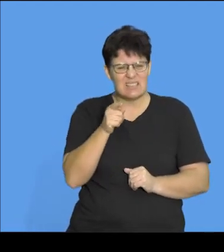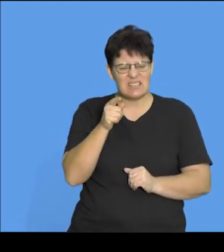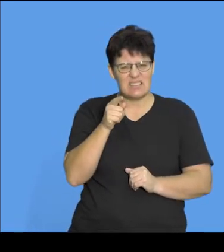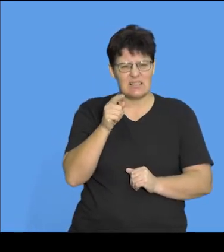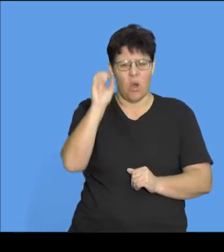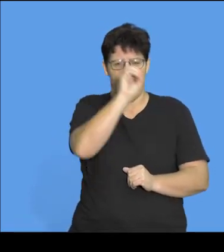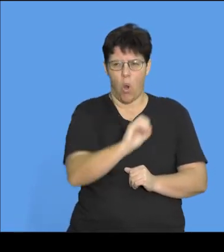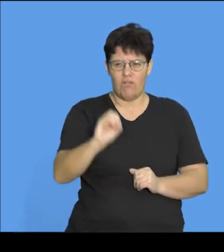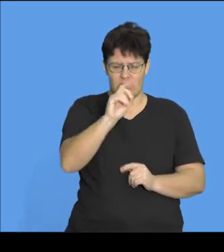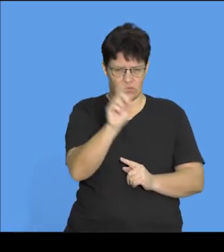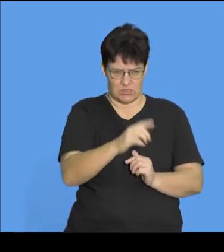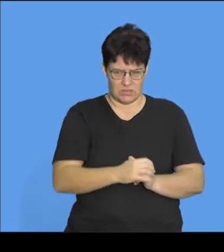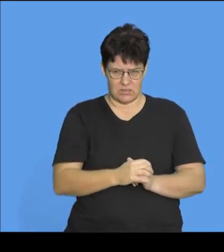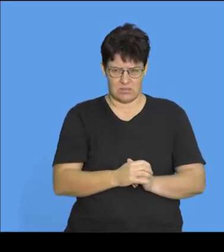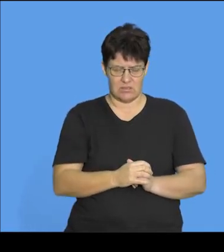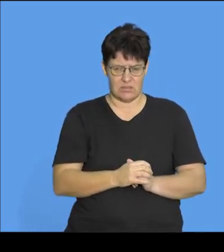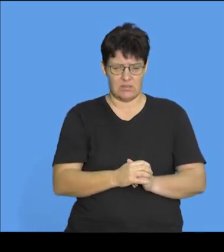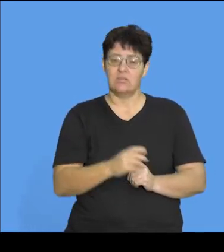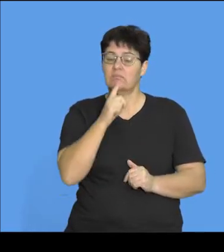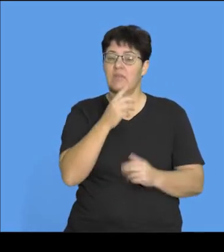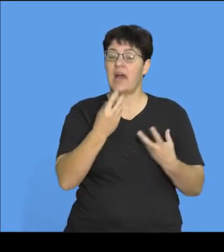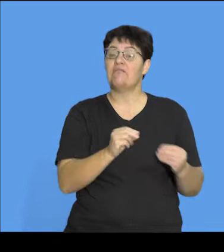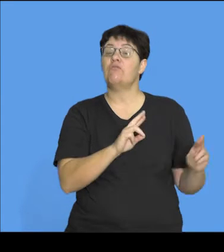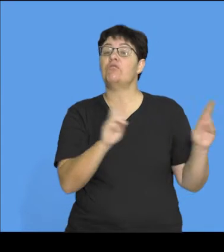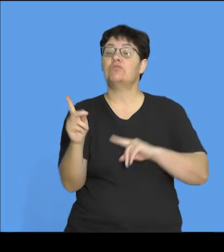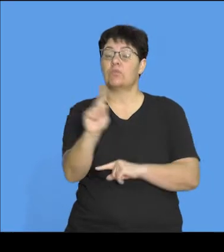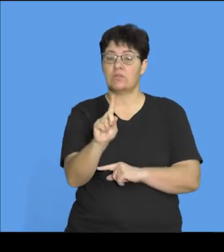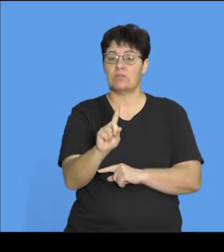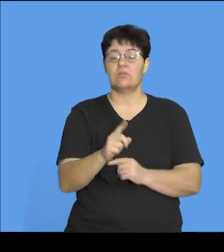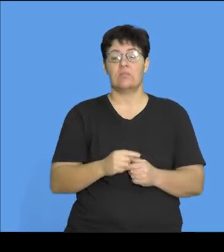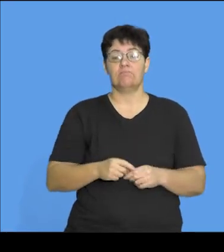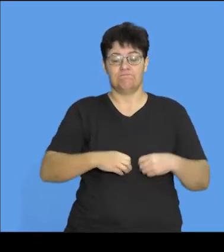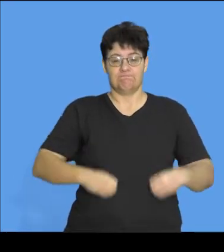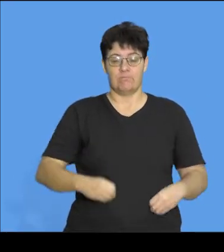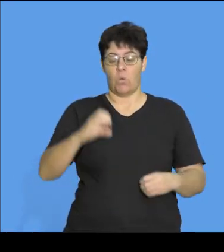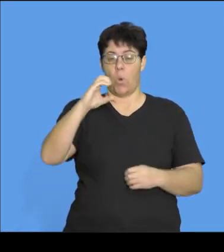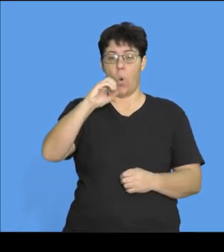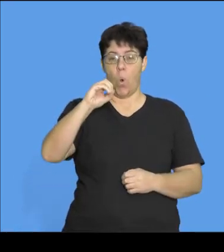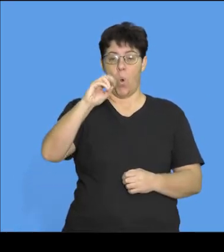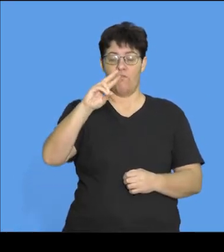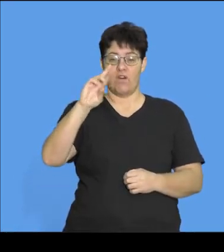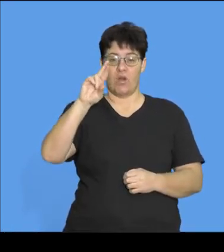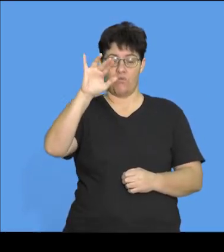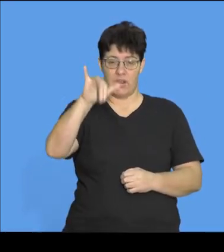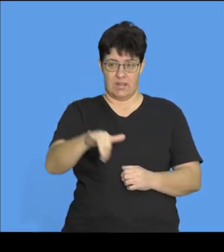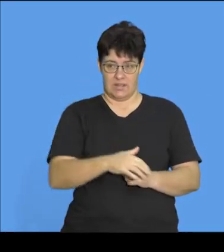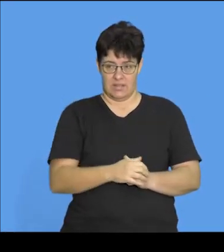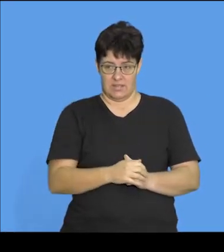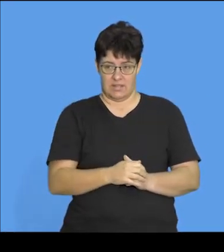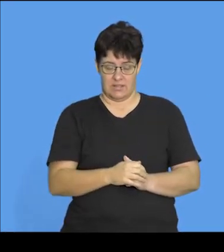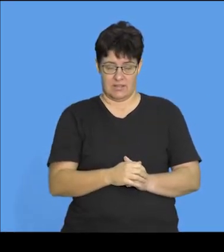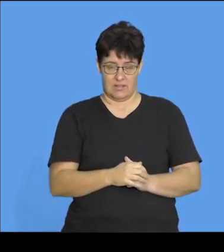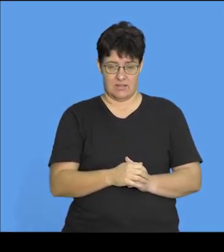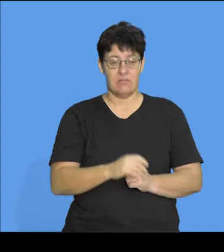and unpack the word ovulation. It's got reference to the organ called the ovary, and hence we know